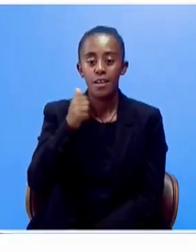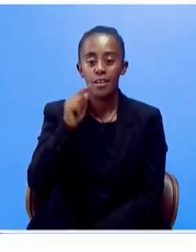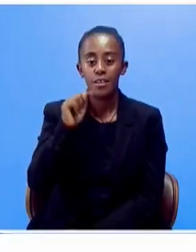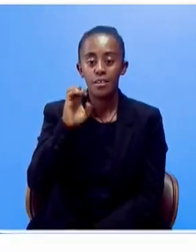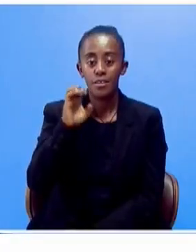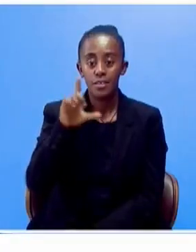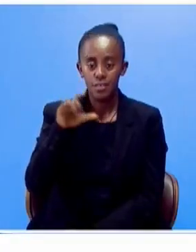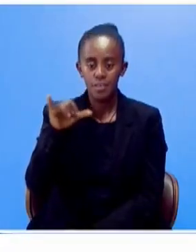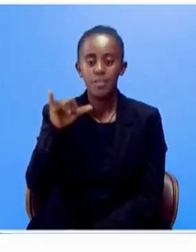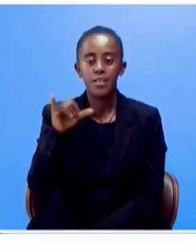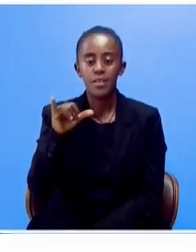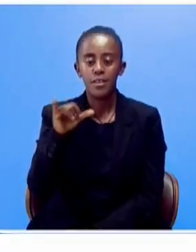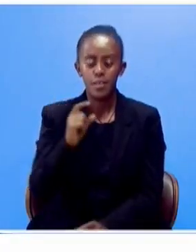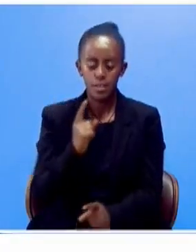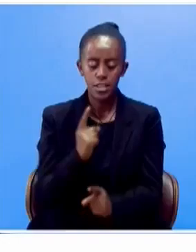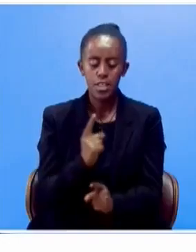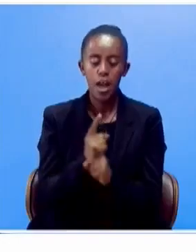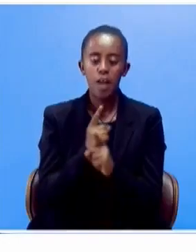Exactly.